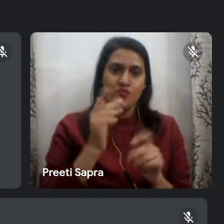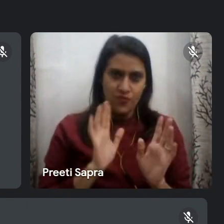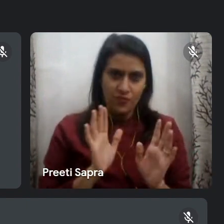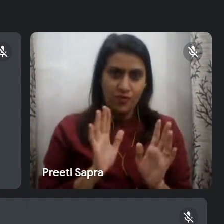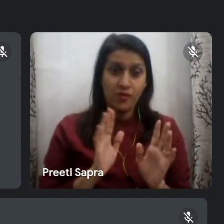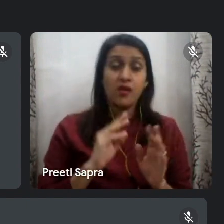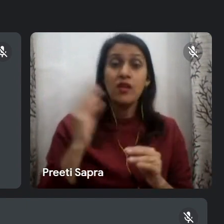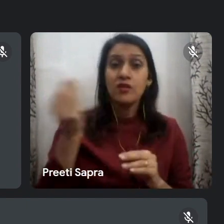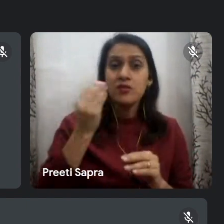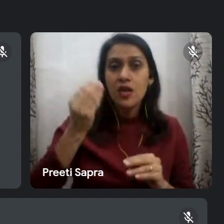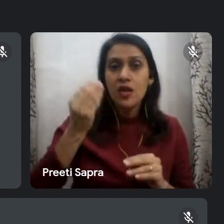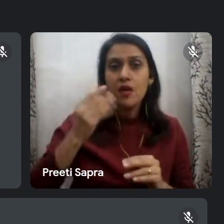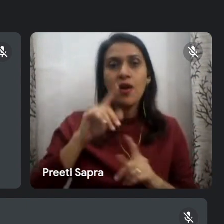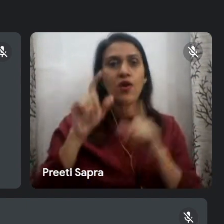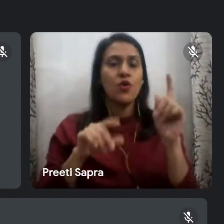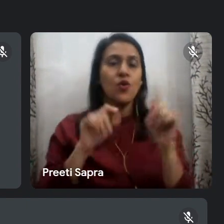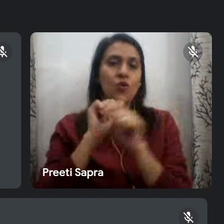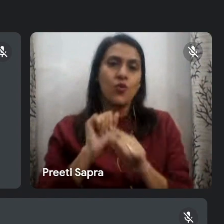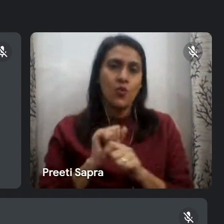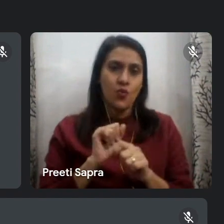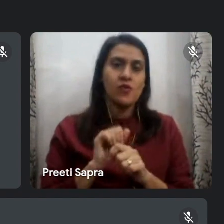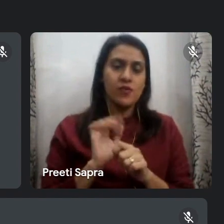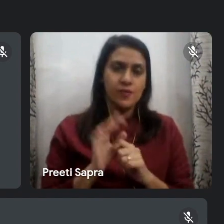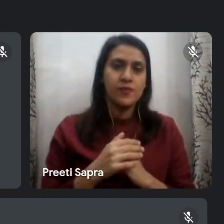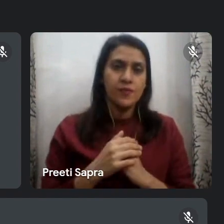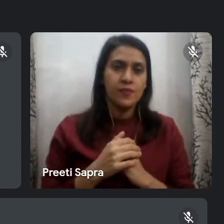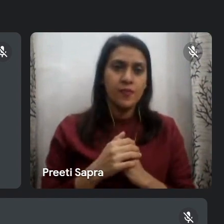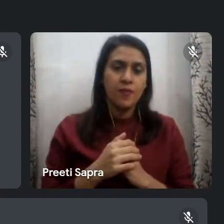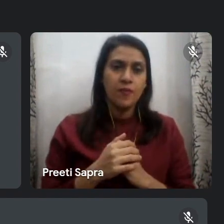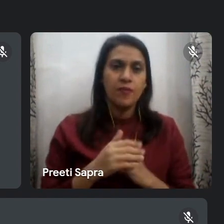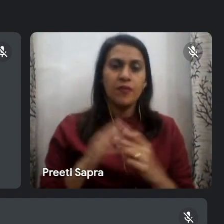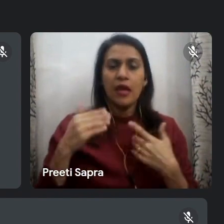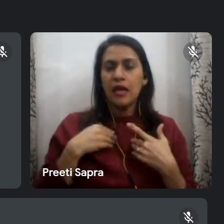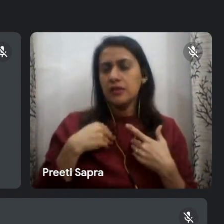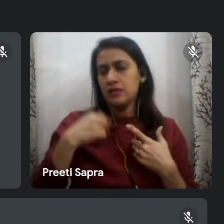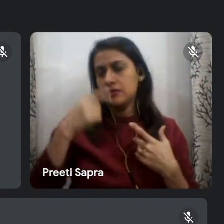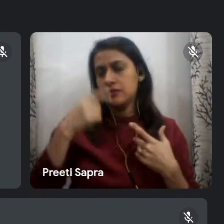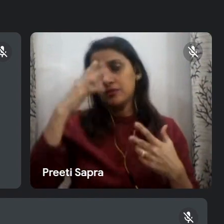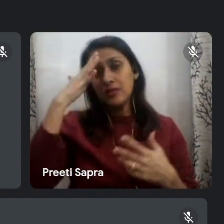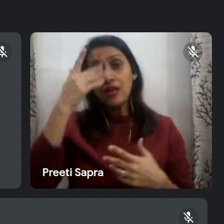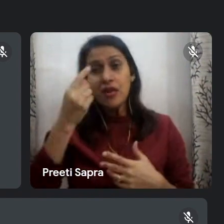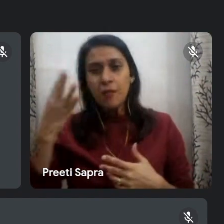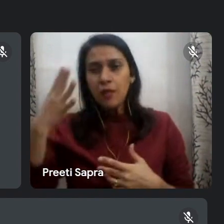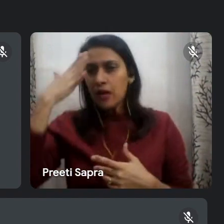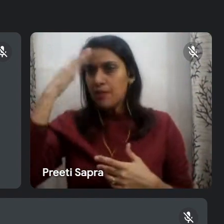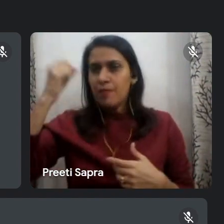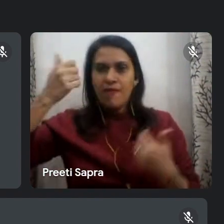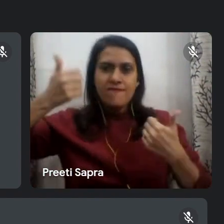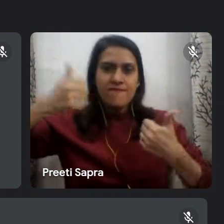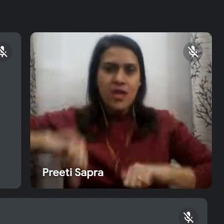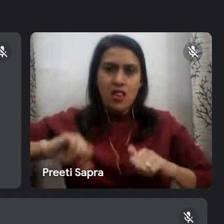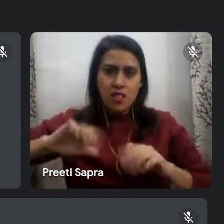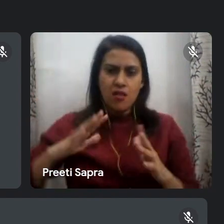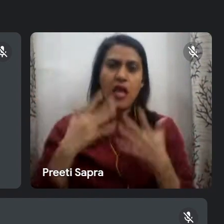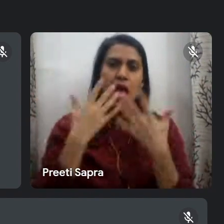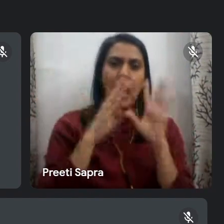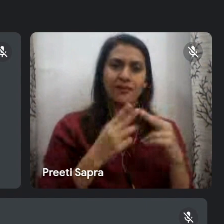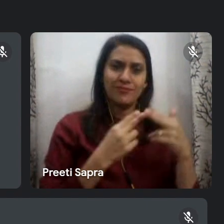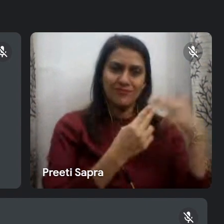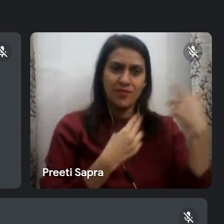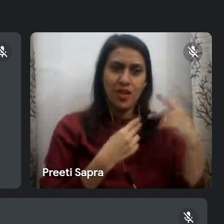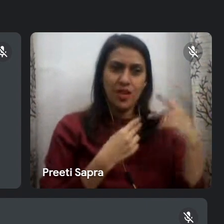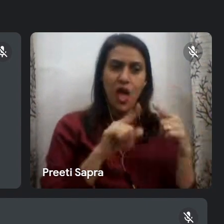still do it. So I had trouble remembering numbers or anything. Anyone told me anything about